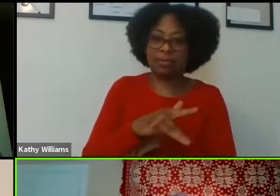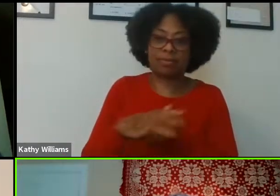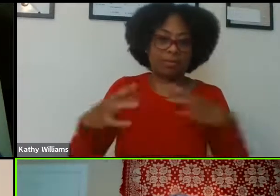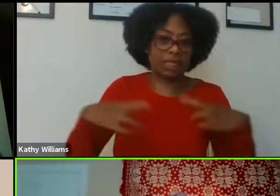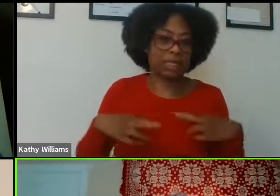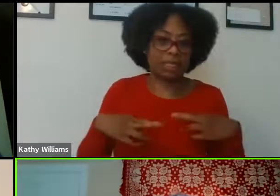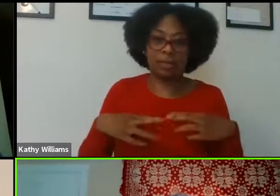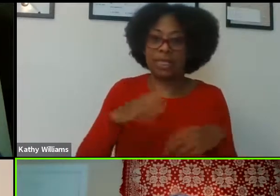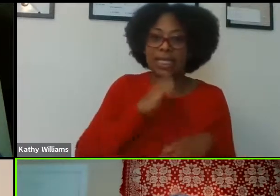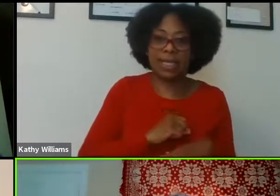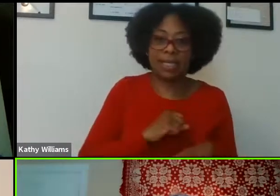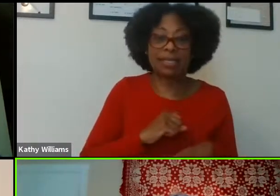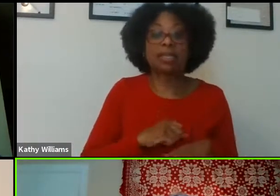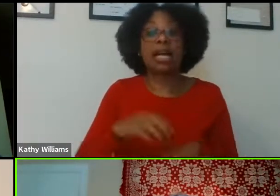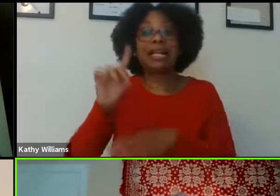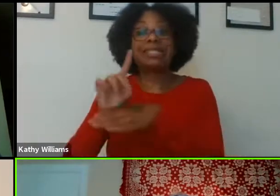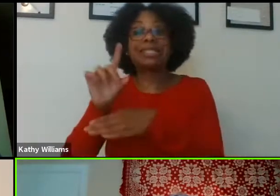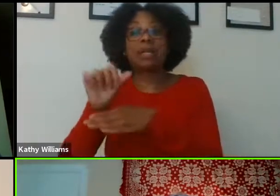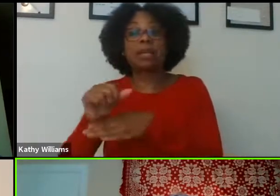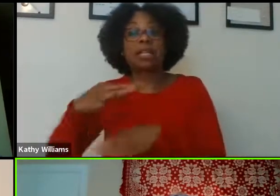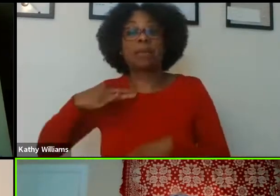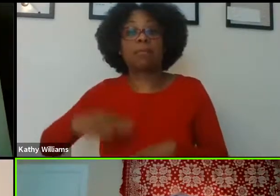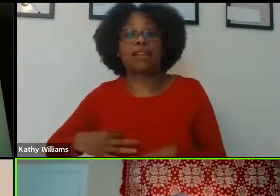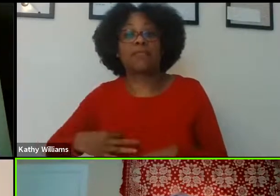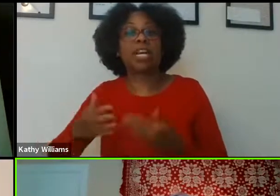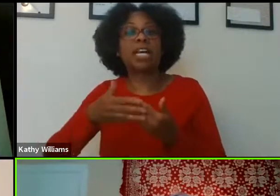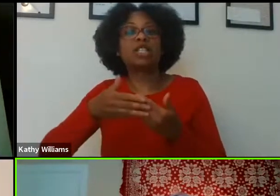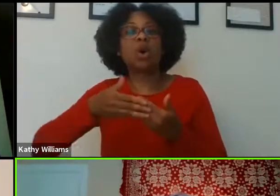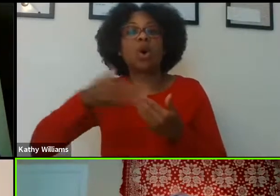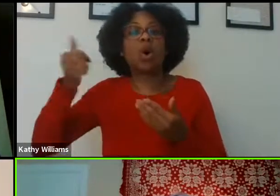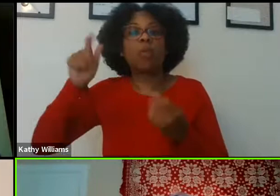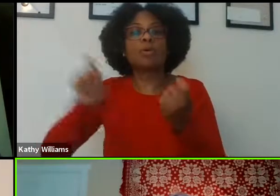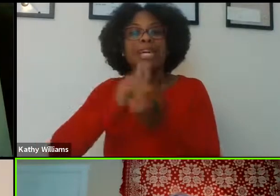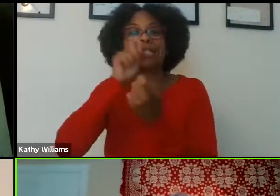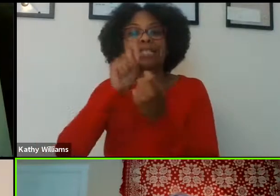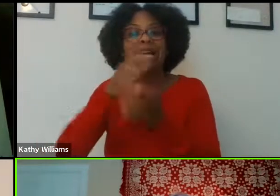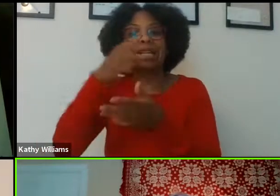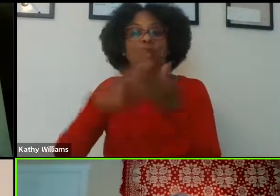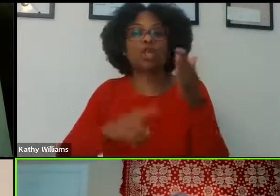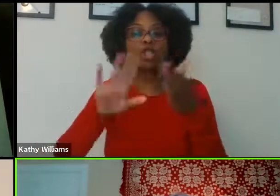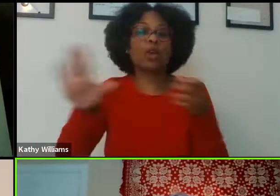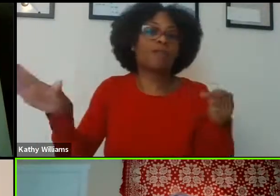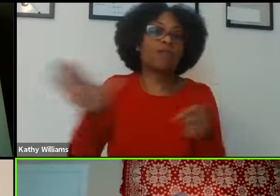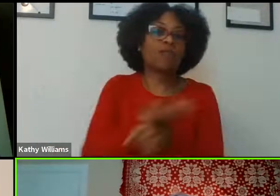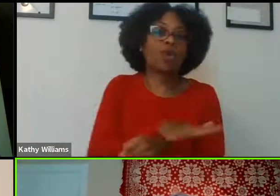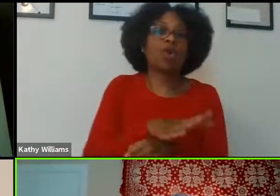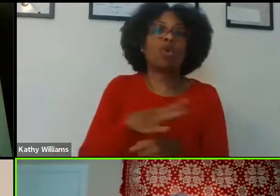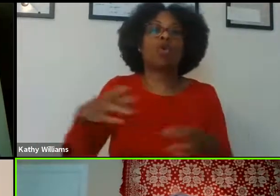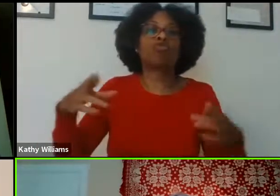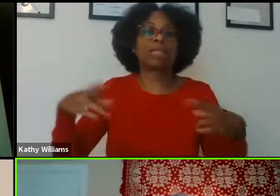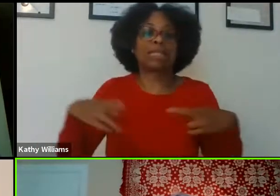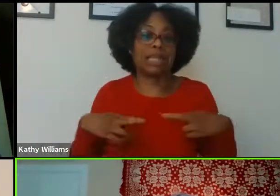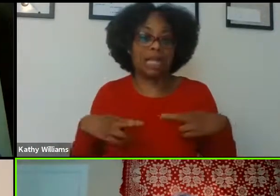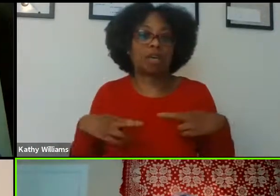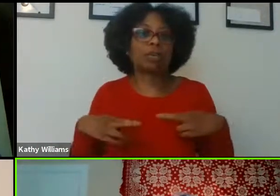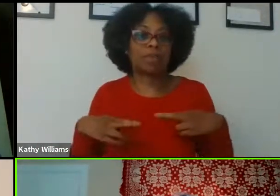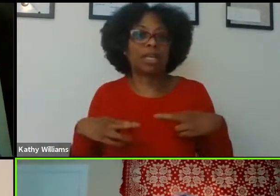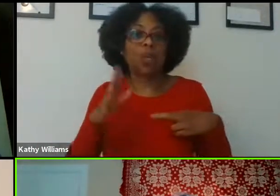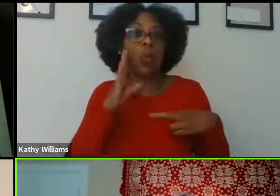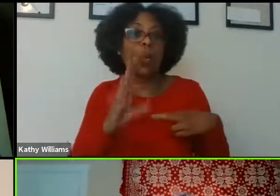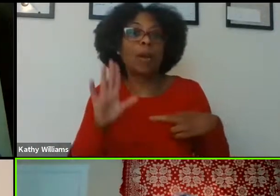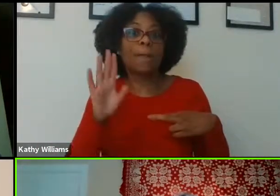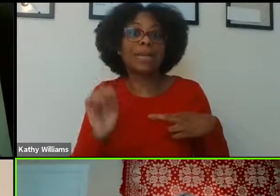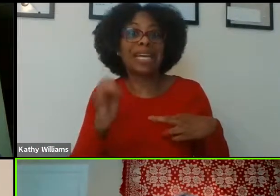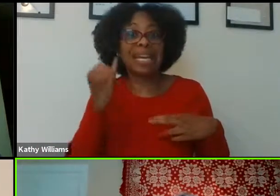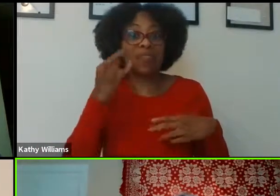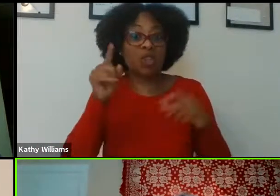that the disability benefit is almost exactly what your full retirement benefit would be. So if you can